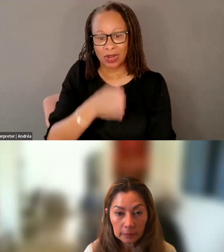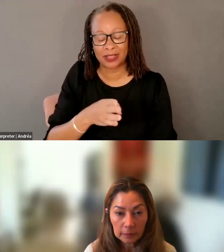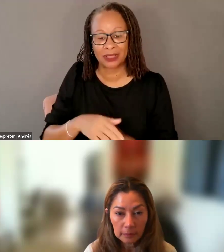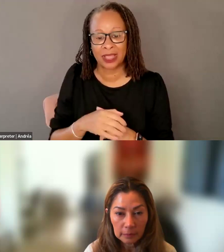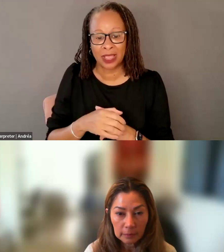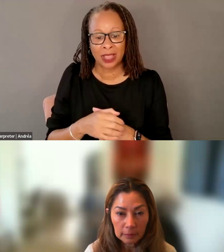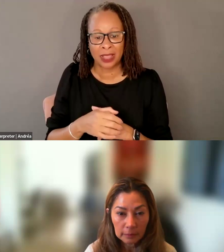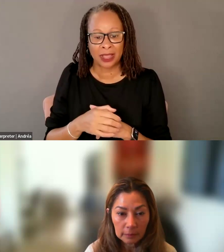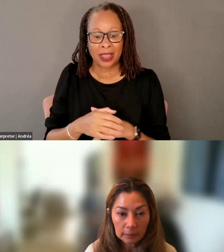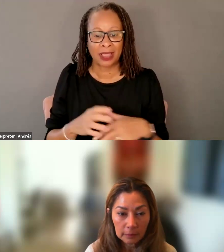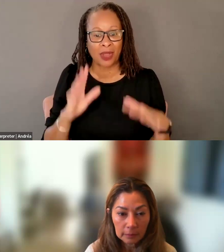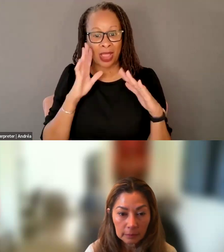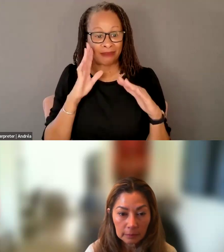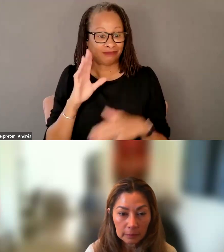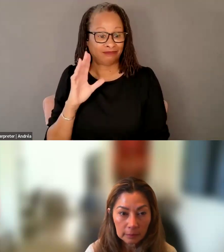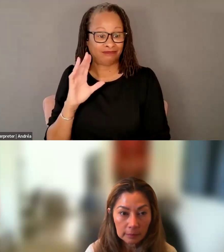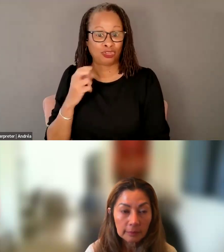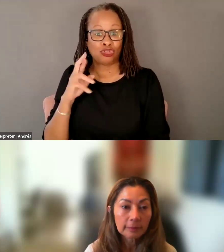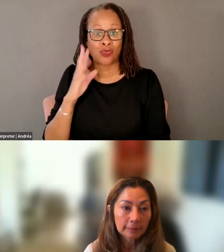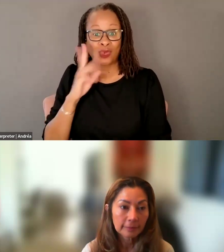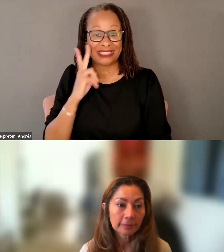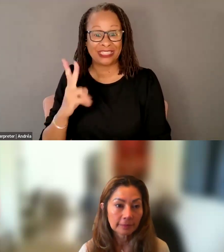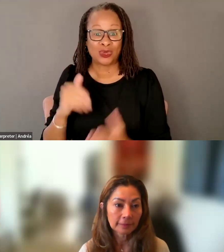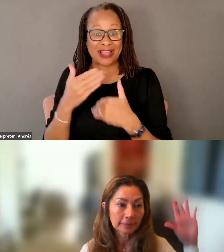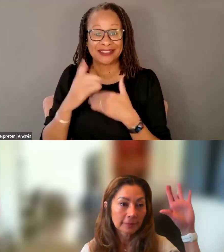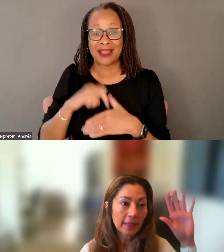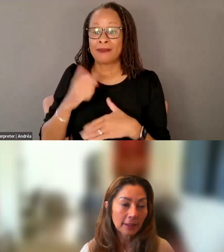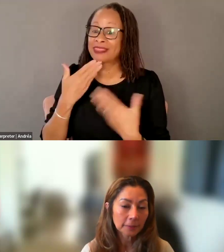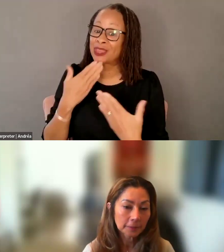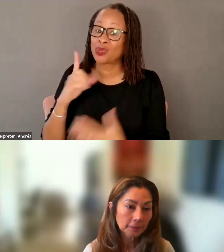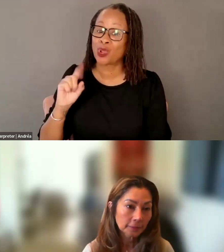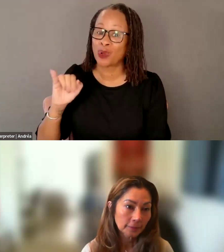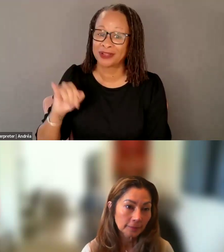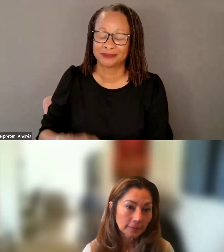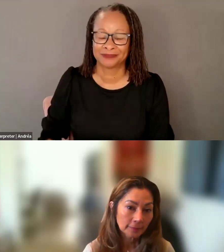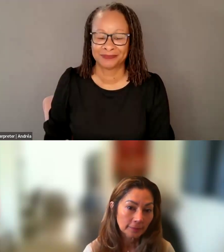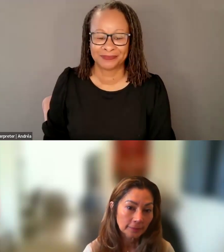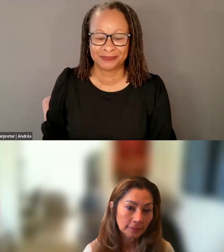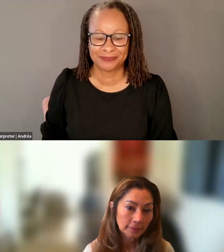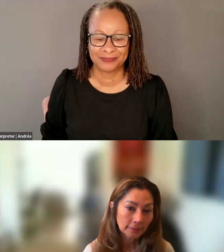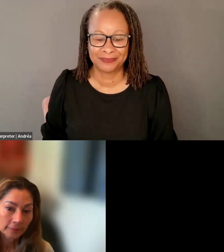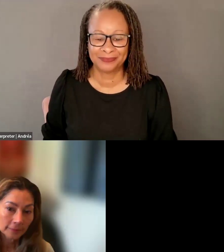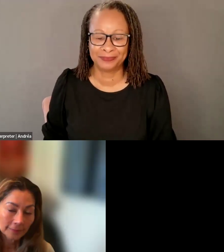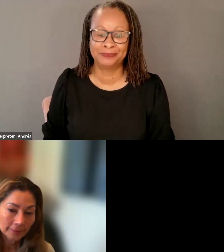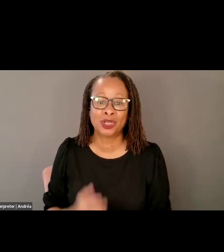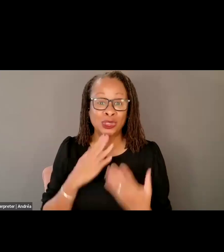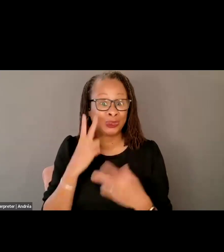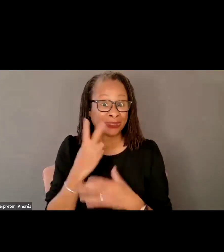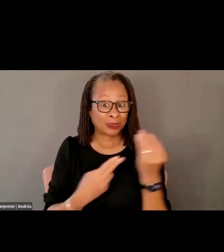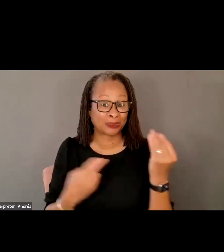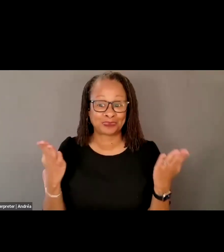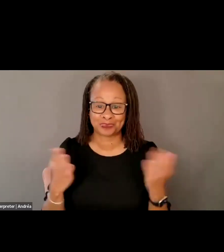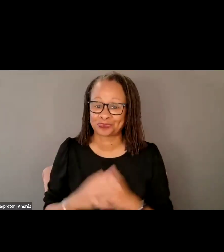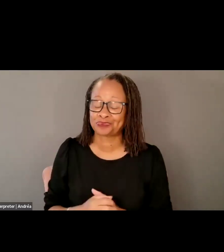hopefully we'll see you again next time. Thanks so much. Thank you. Yeah, thank you. Good to see you. At